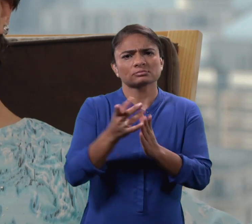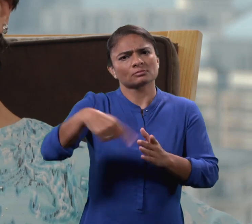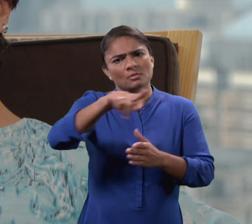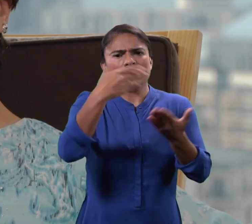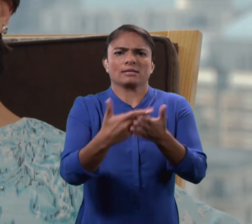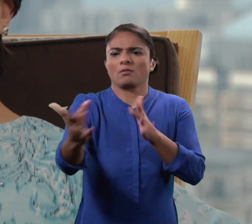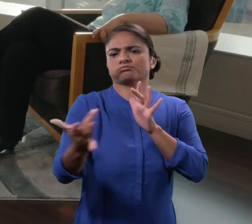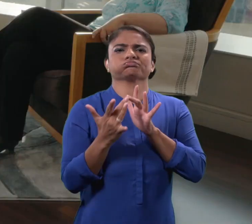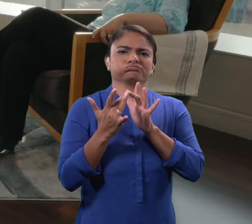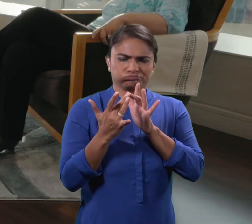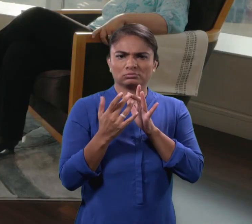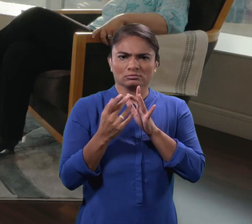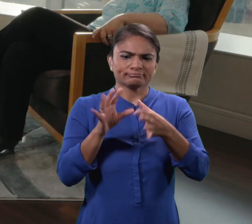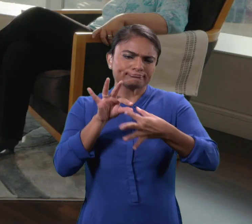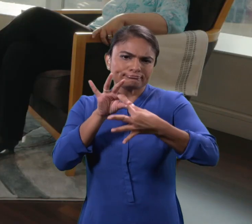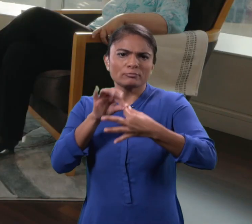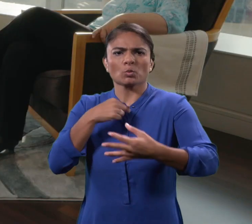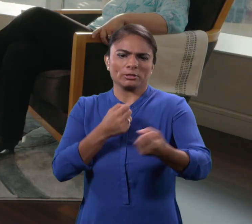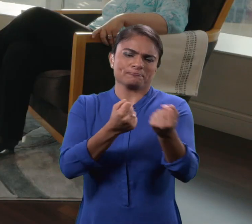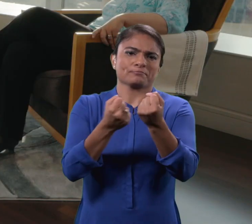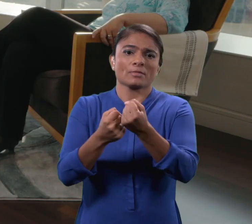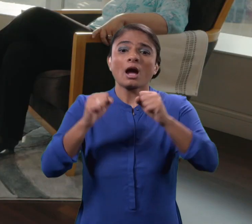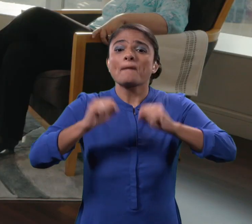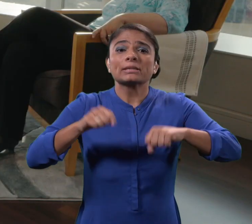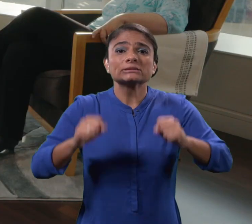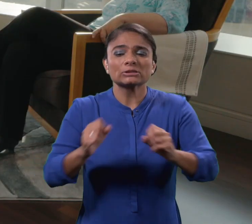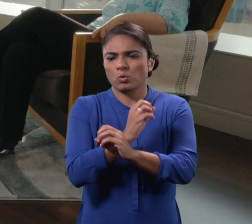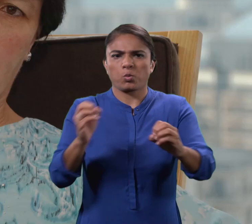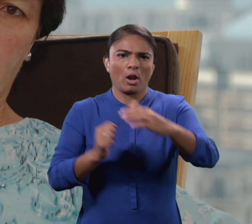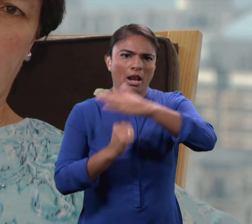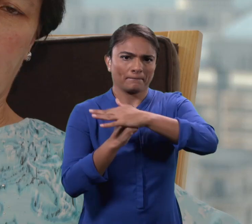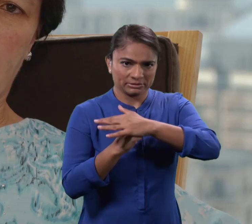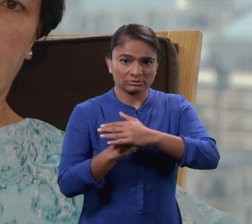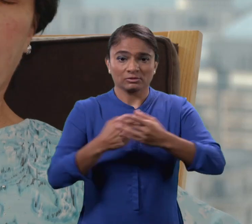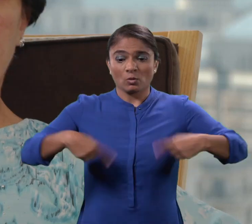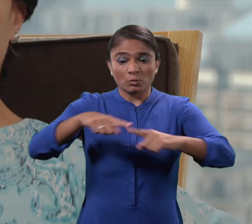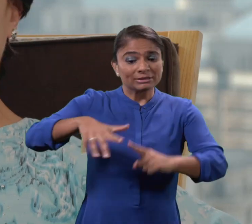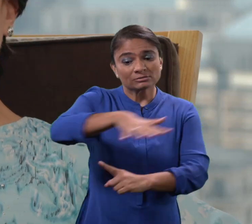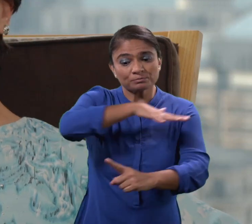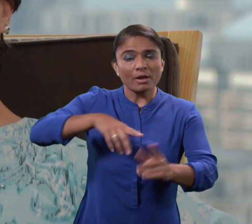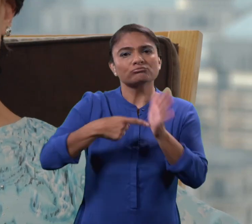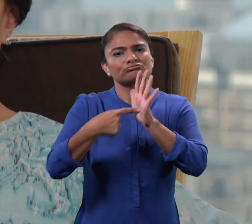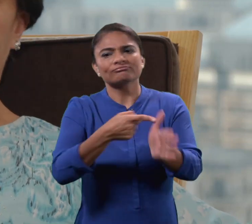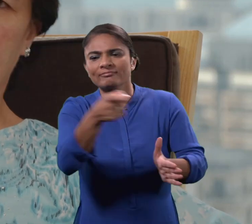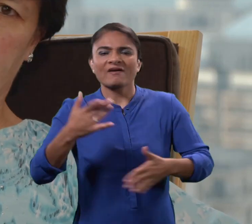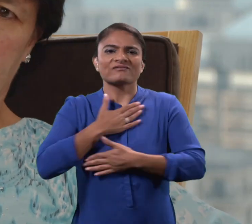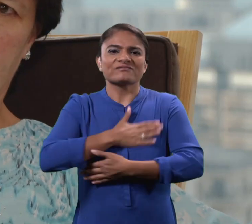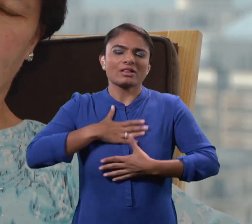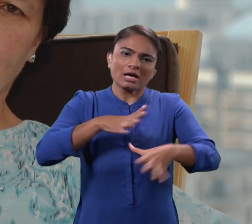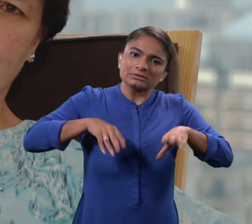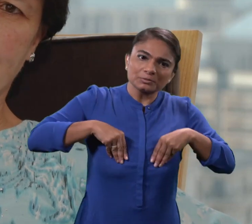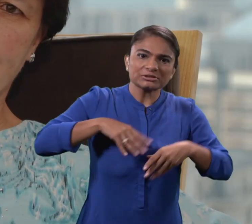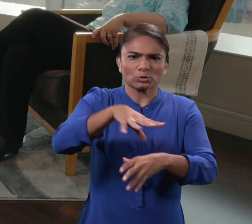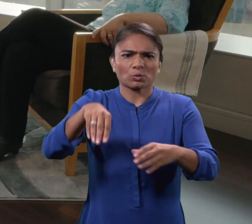other disability, they're welcome to connect with us at Abilities Without Limits. We create a place and space for acceptance